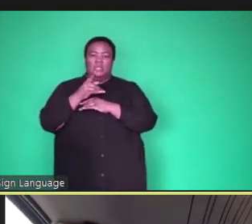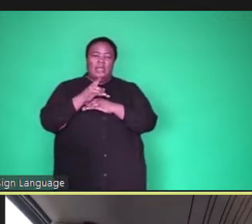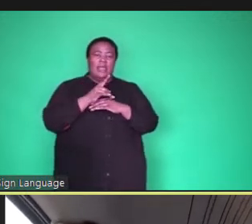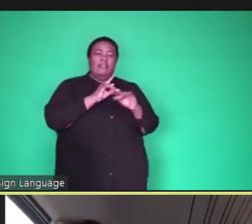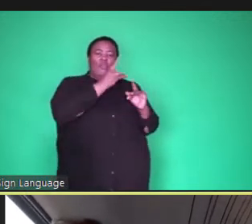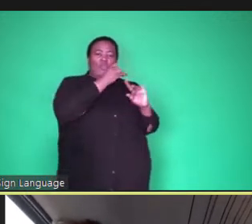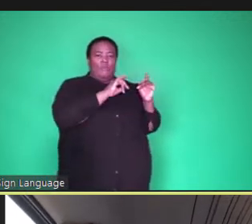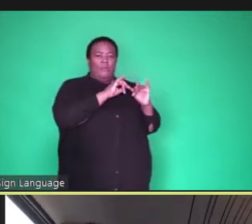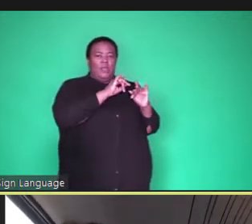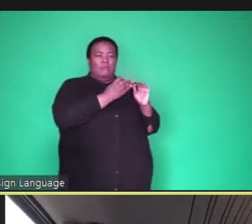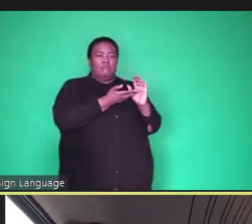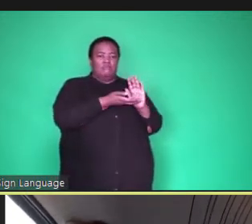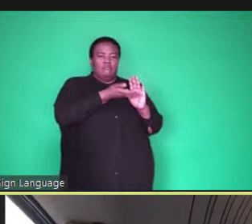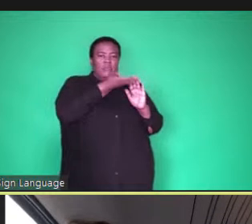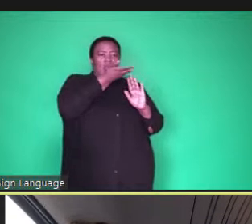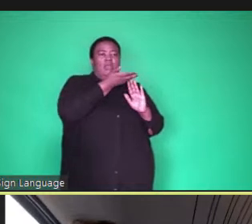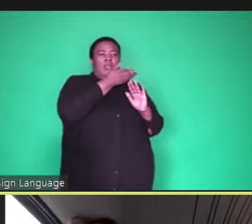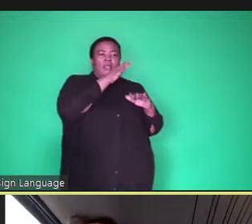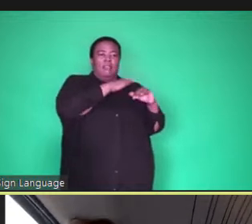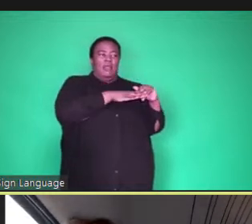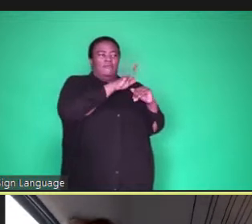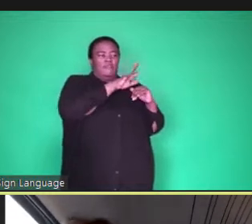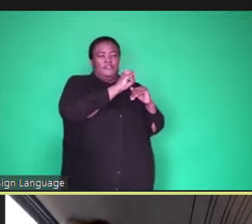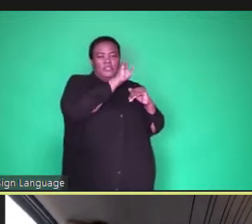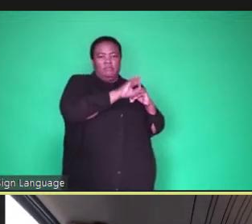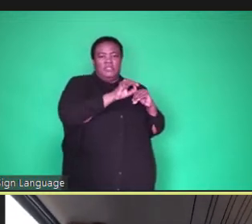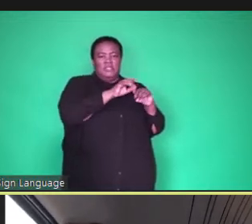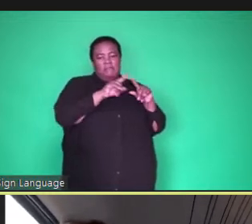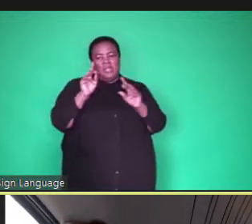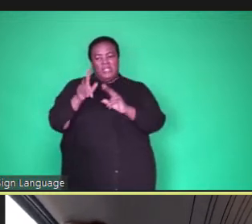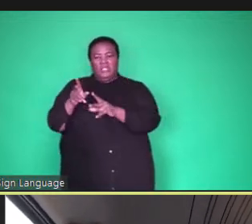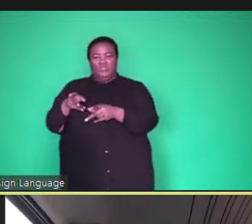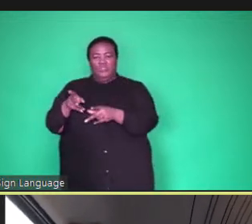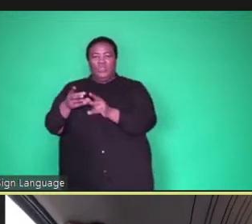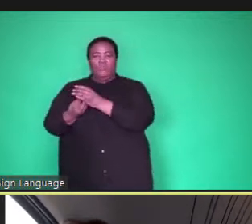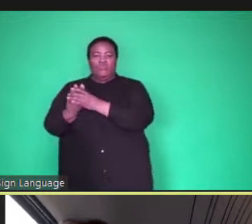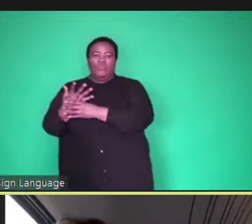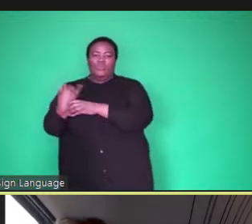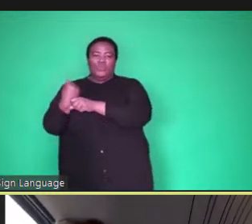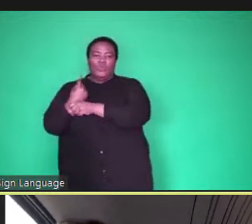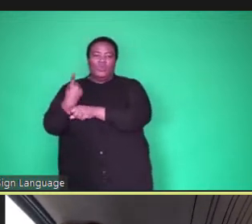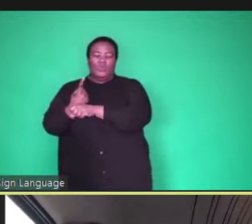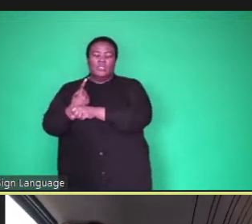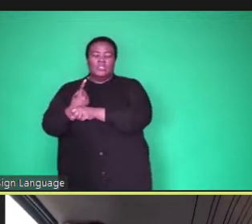than 50%, whereas the natural growth is always